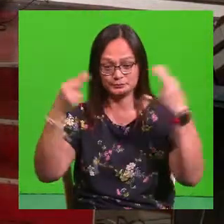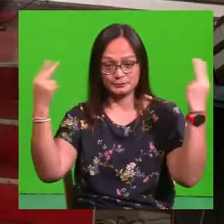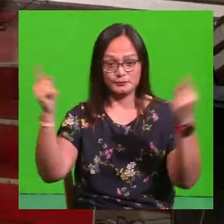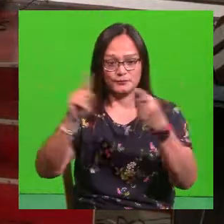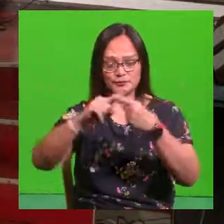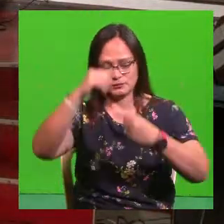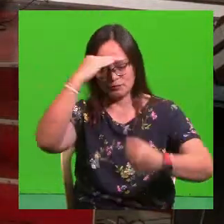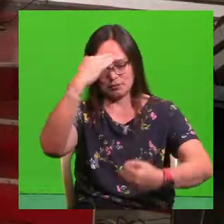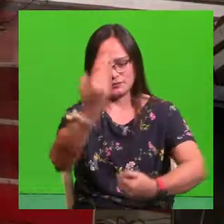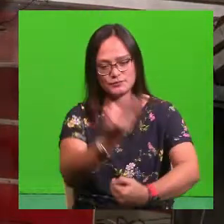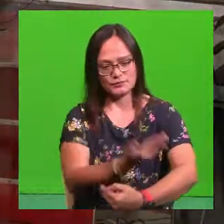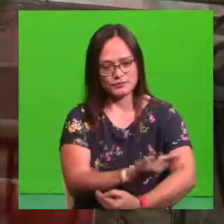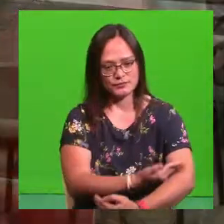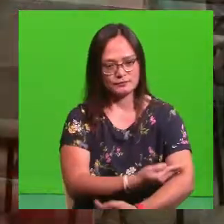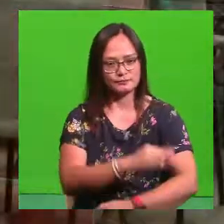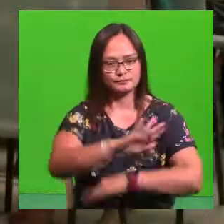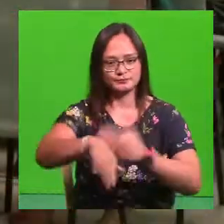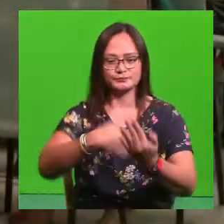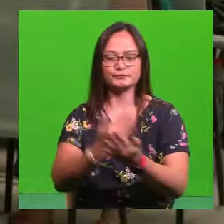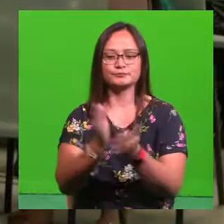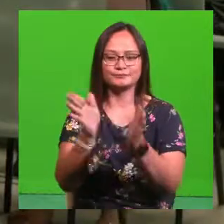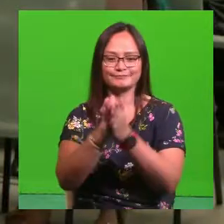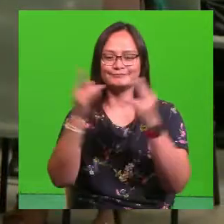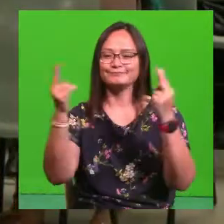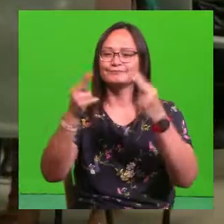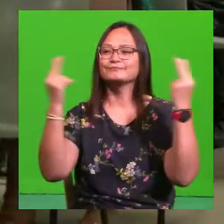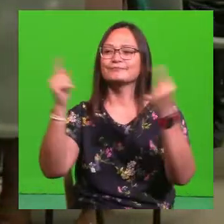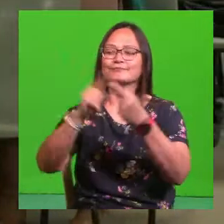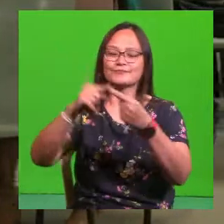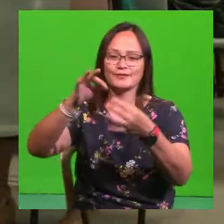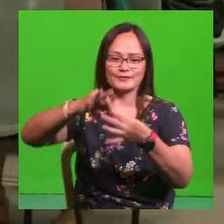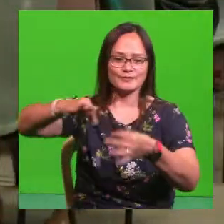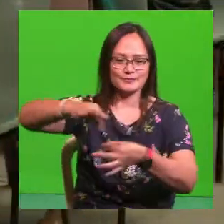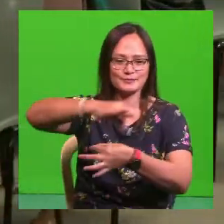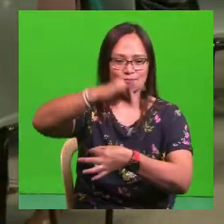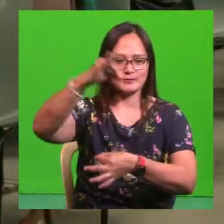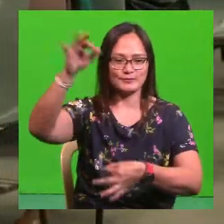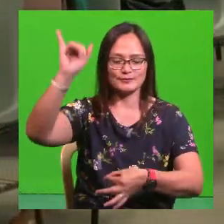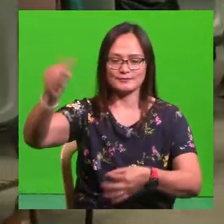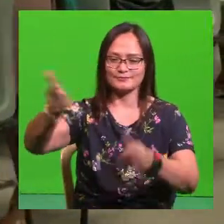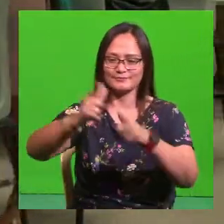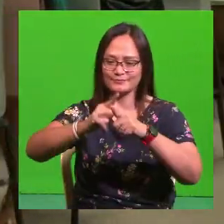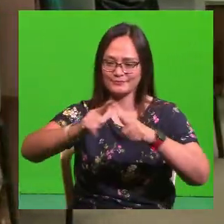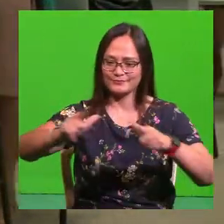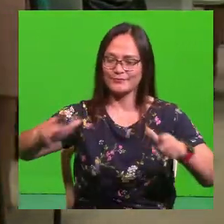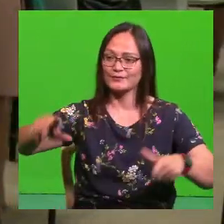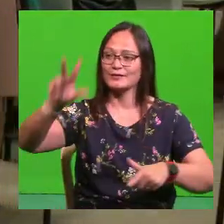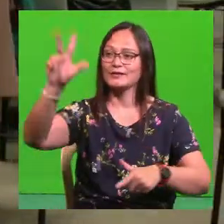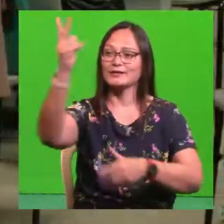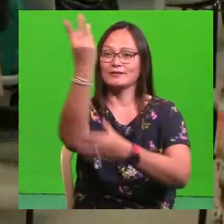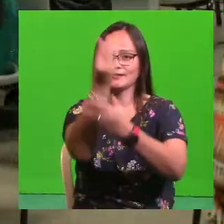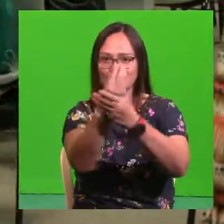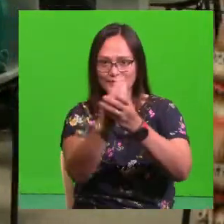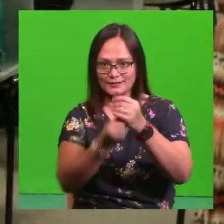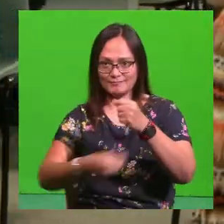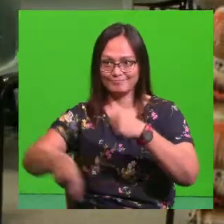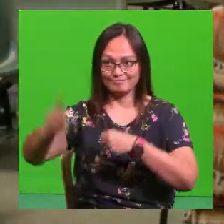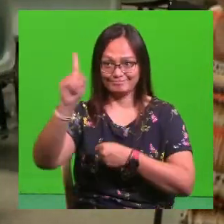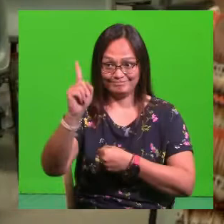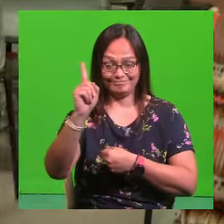the Son. All hail to the Spirit, the great in